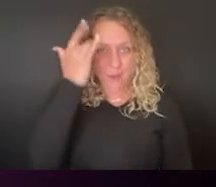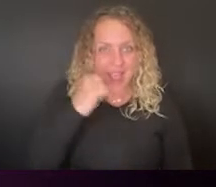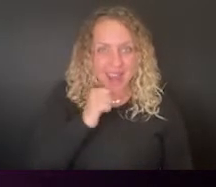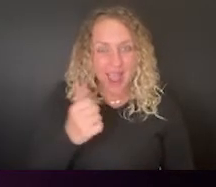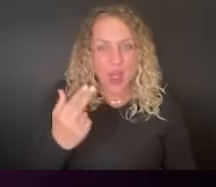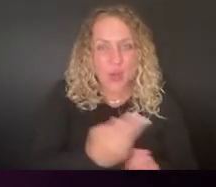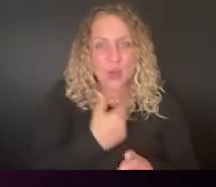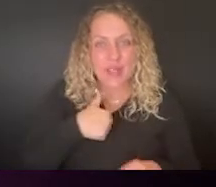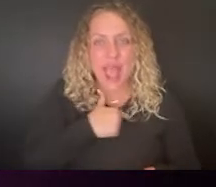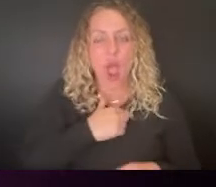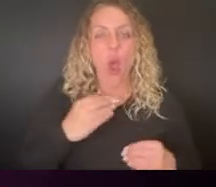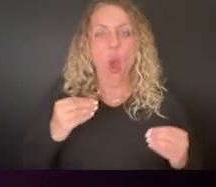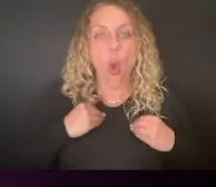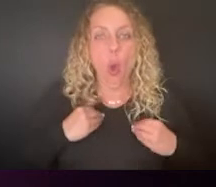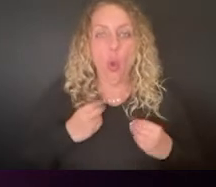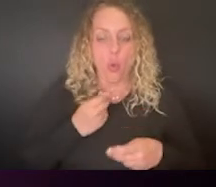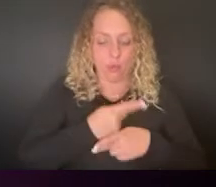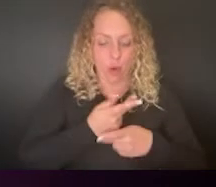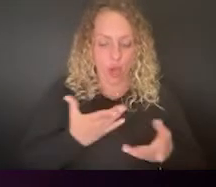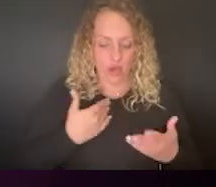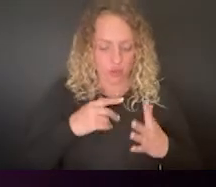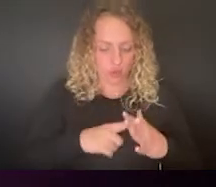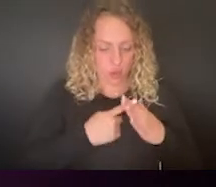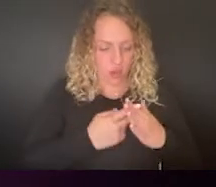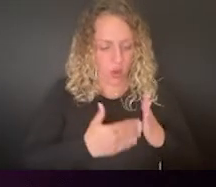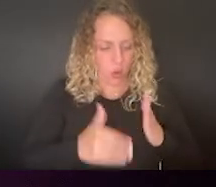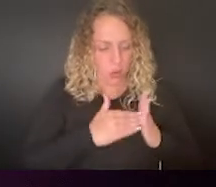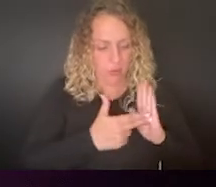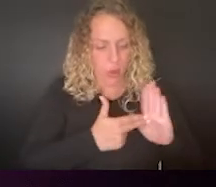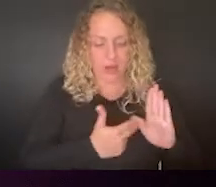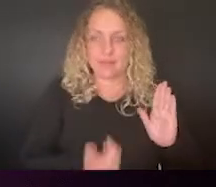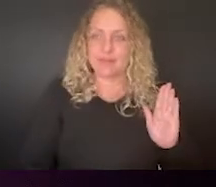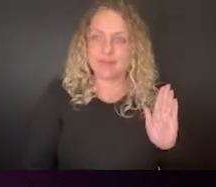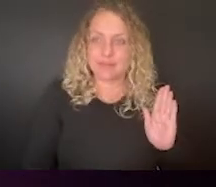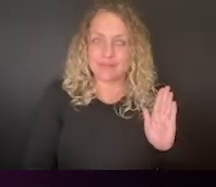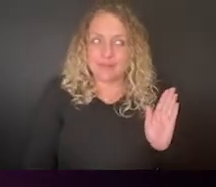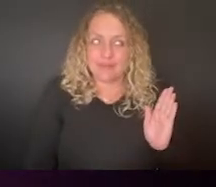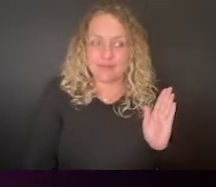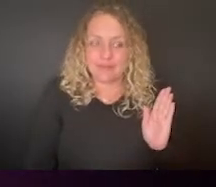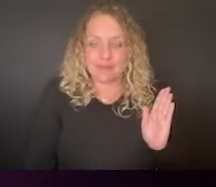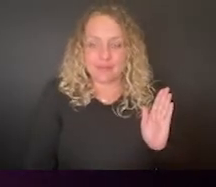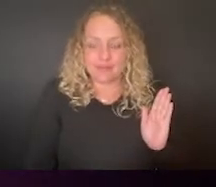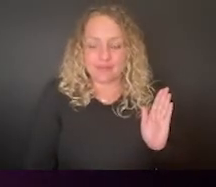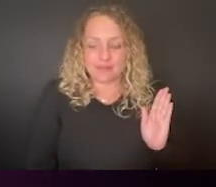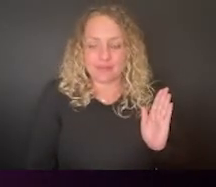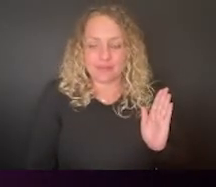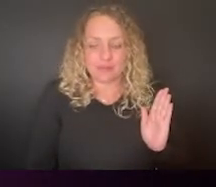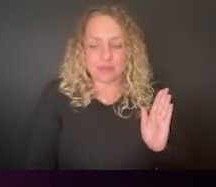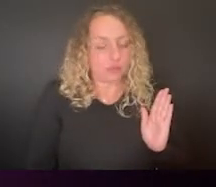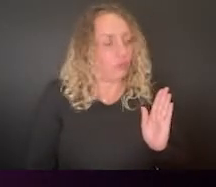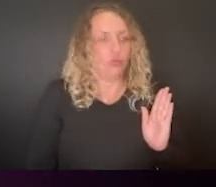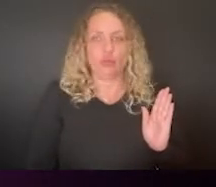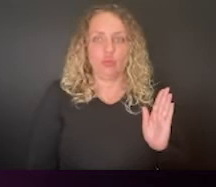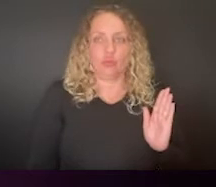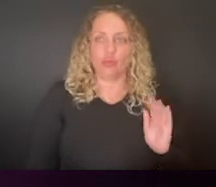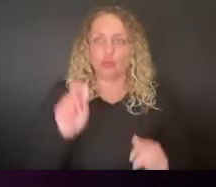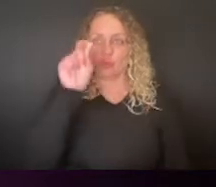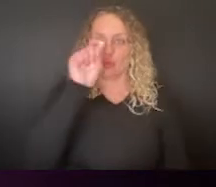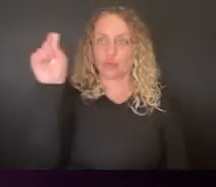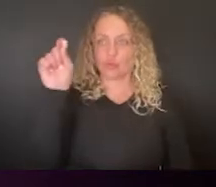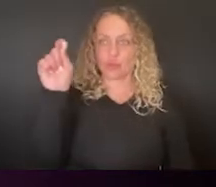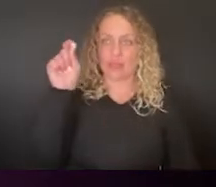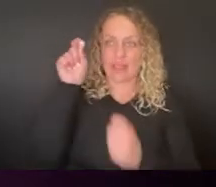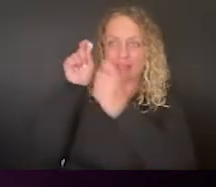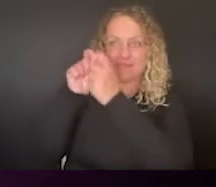story, our team had an idea. Why not use our own product to roll